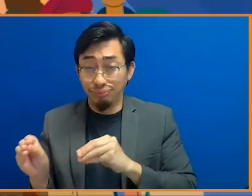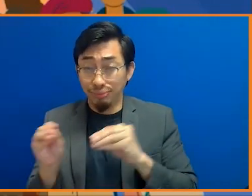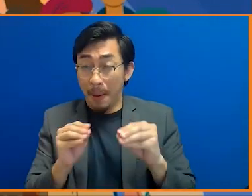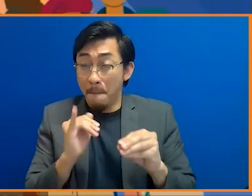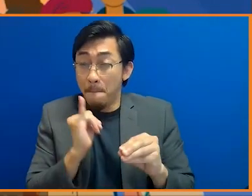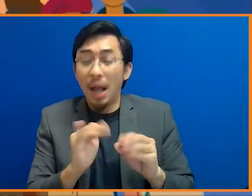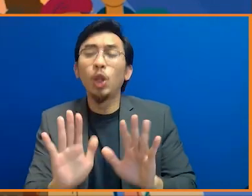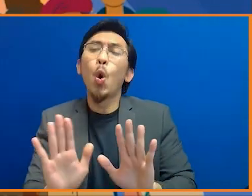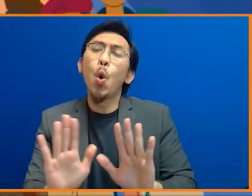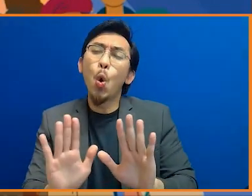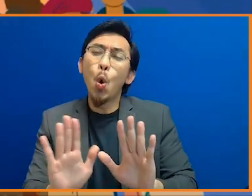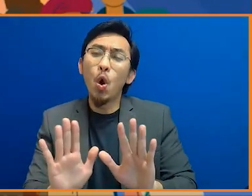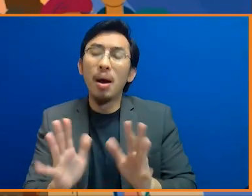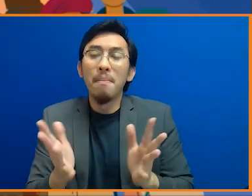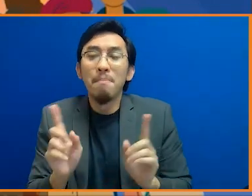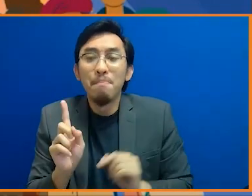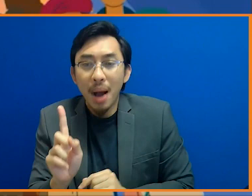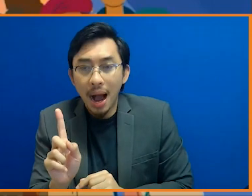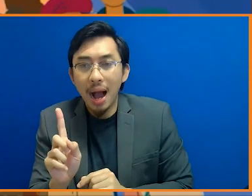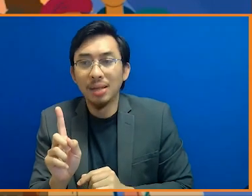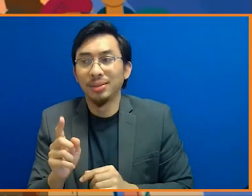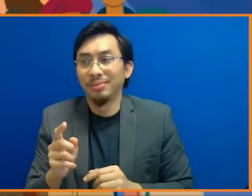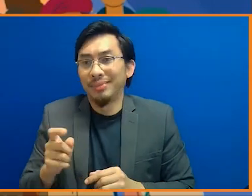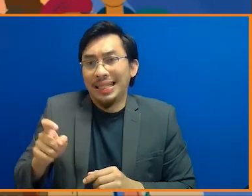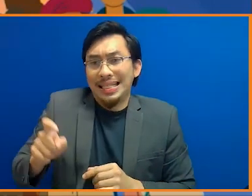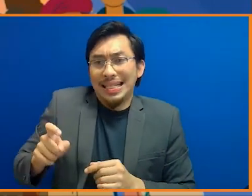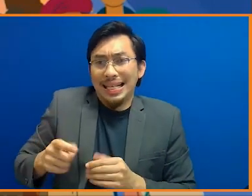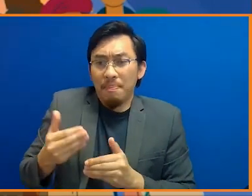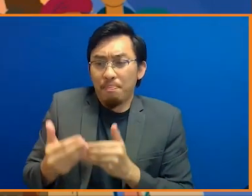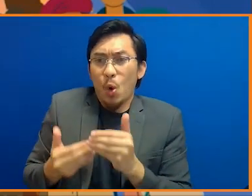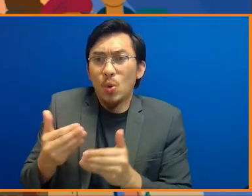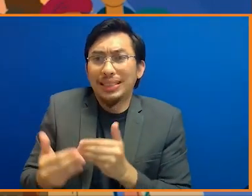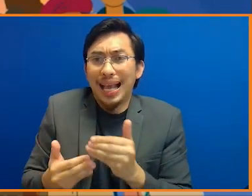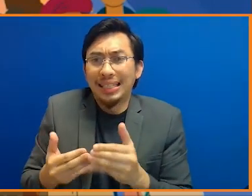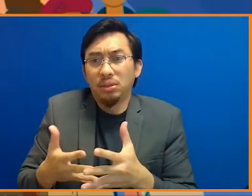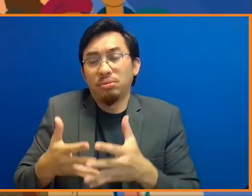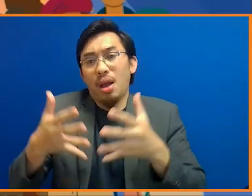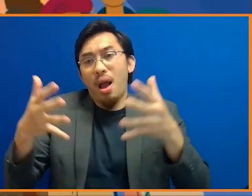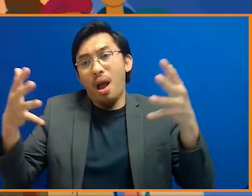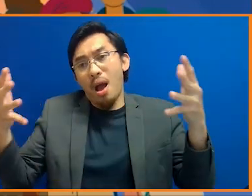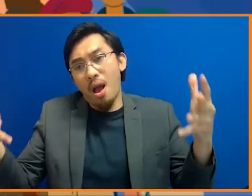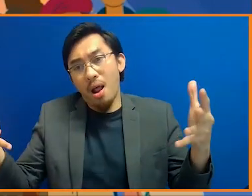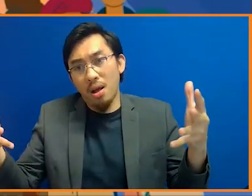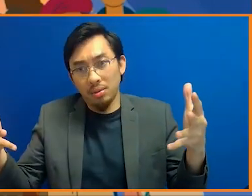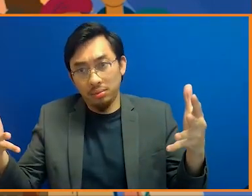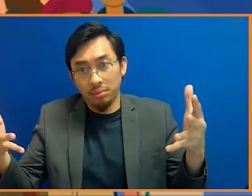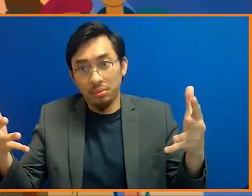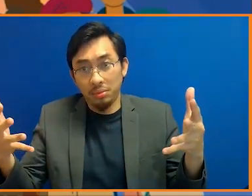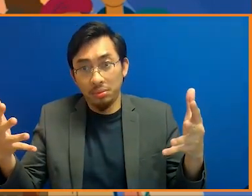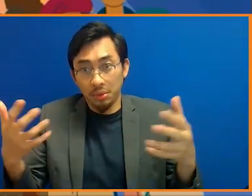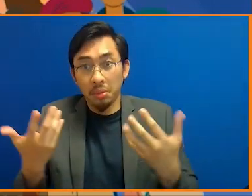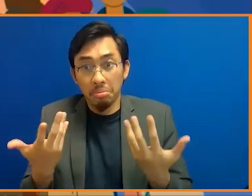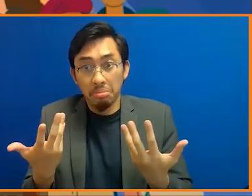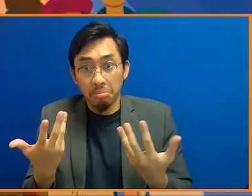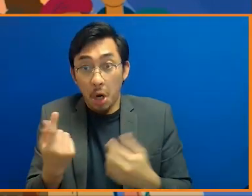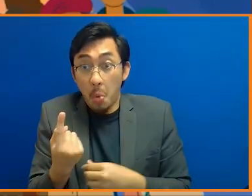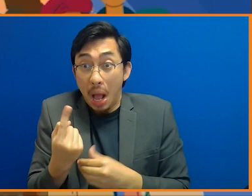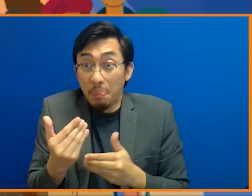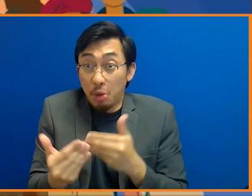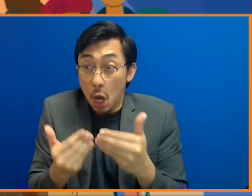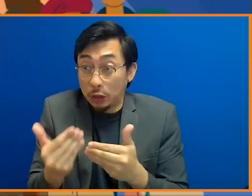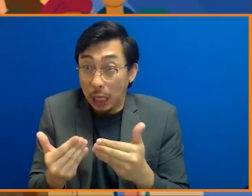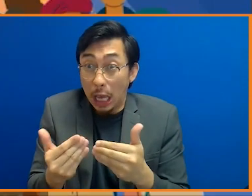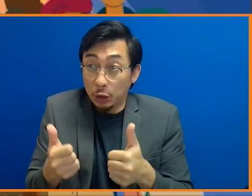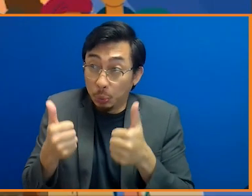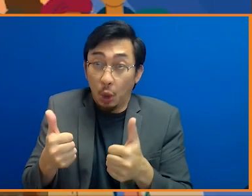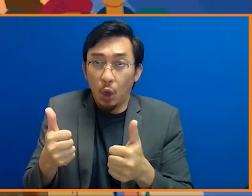I don't say that relocation is bad, but it will involve a lot of process. It's not